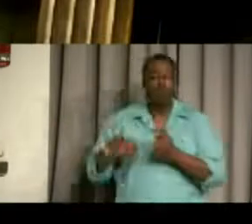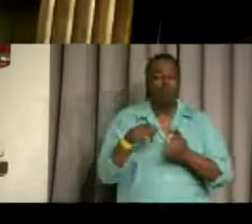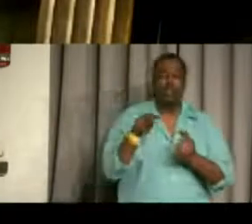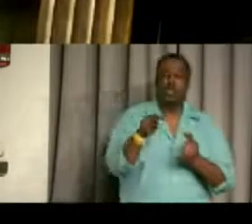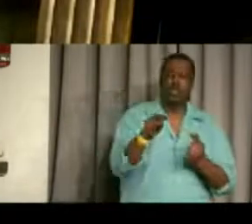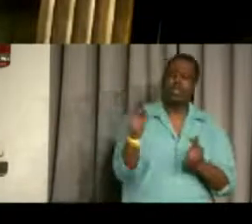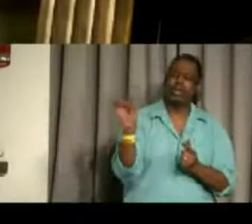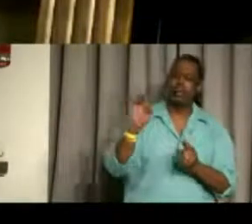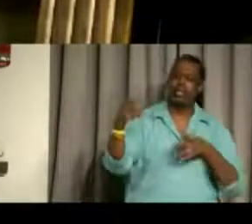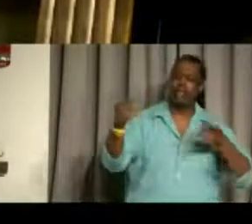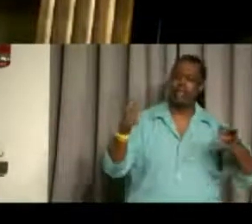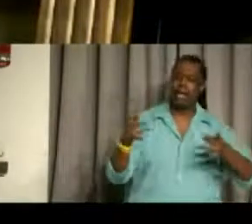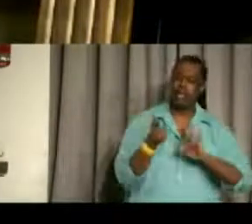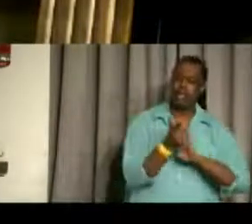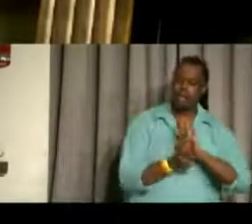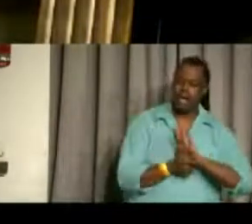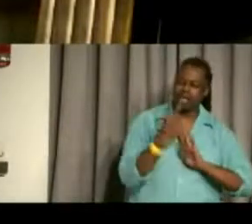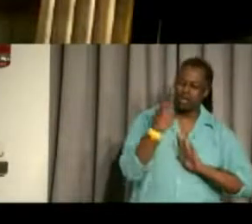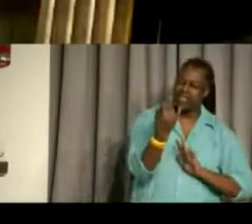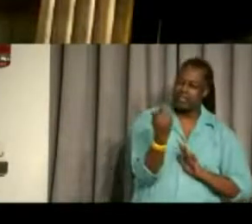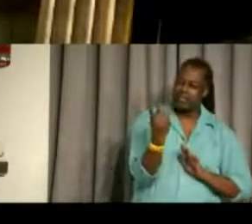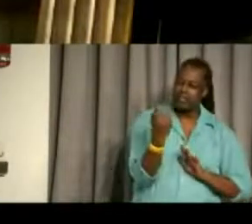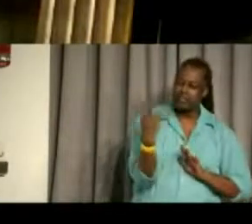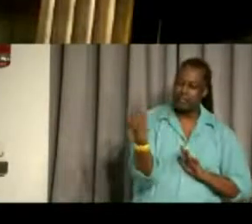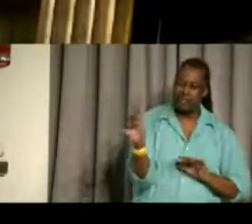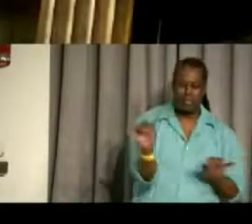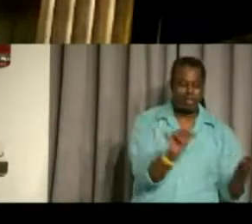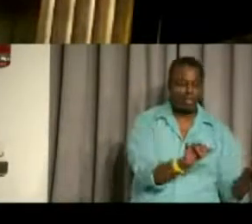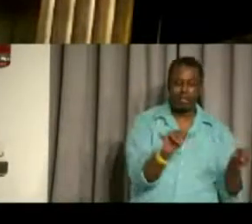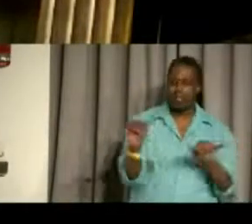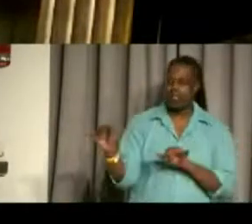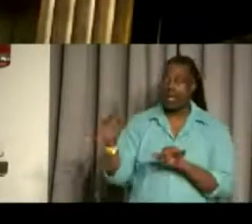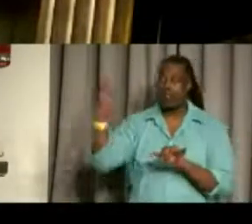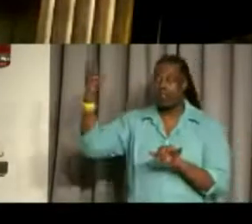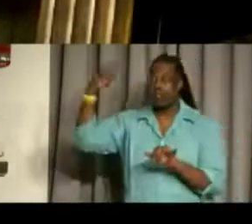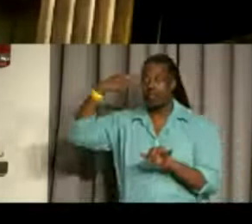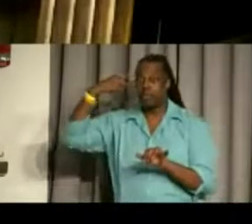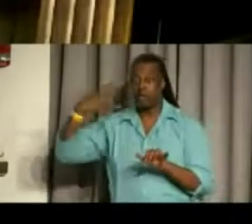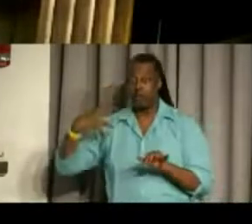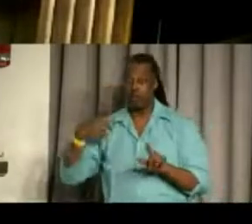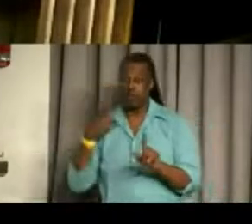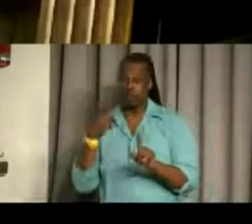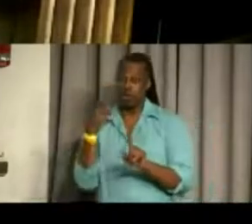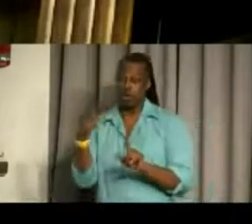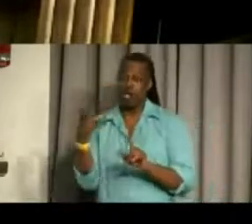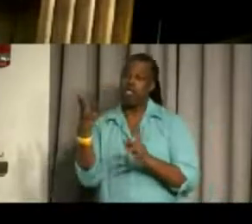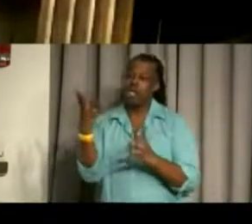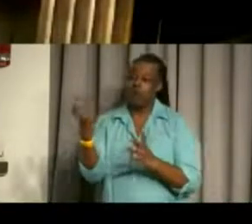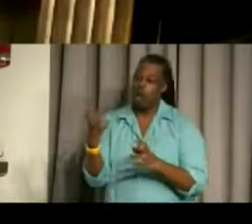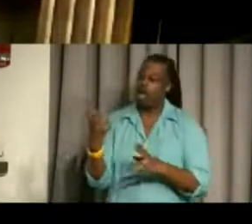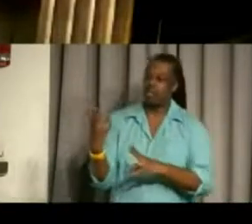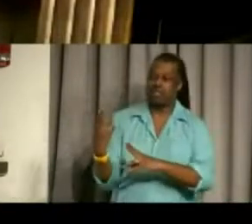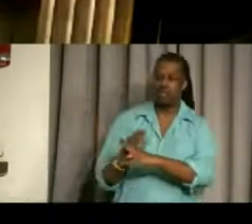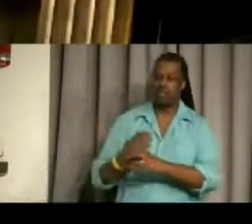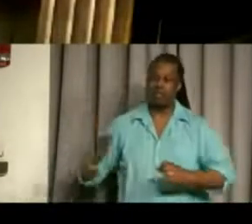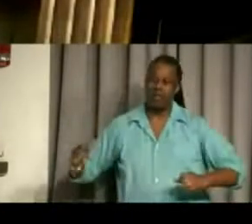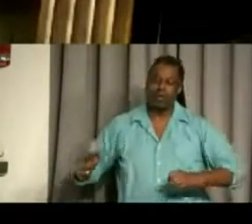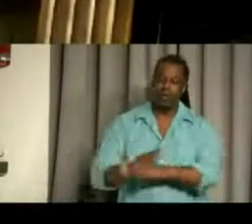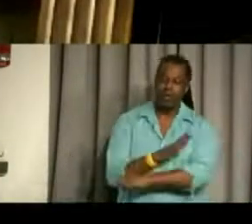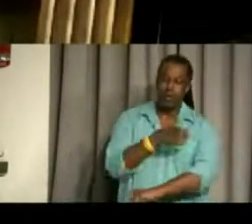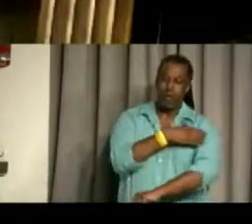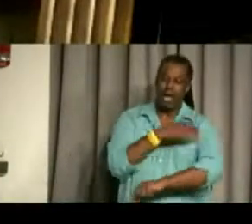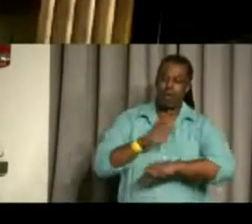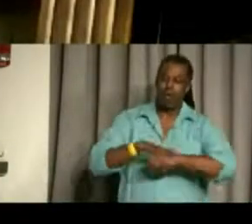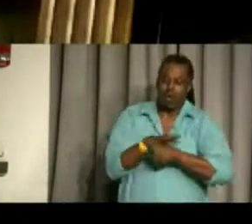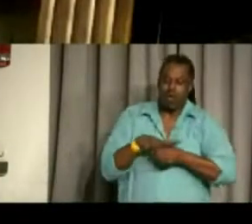law, we see something that's very comparable. A governor who wants to exercise full power at the local